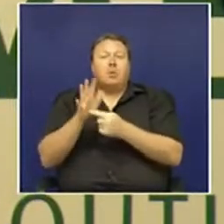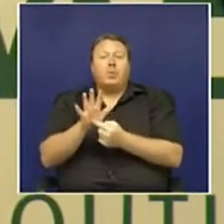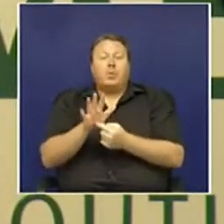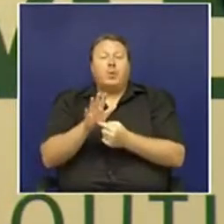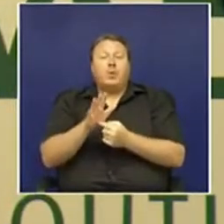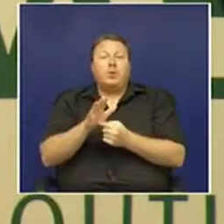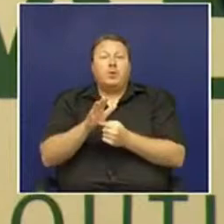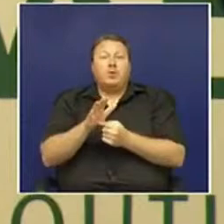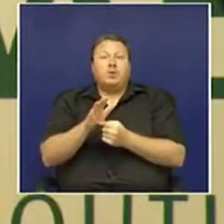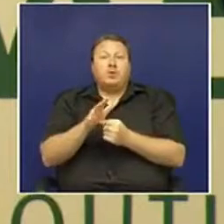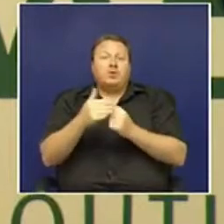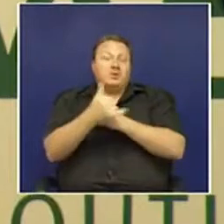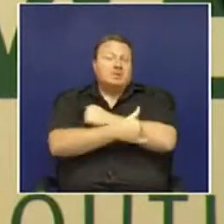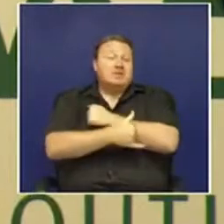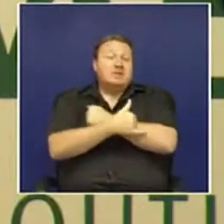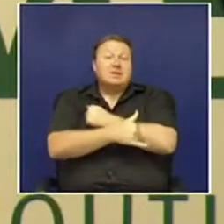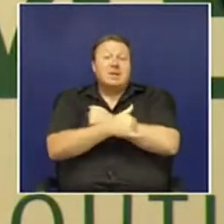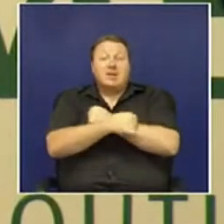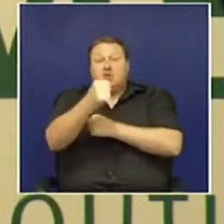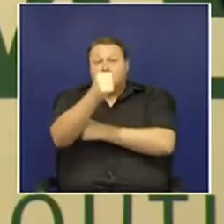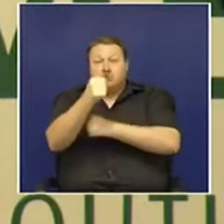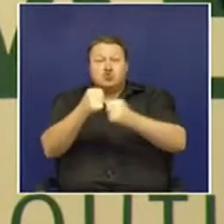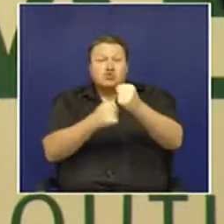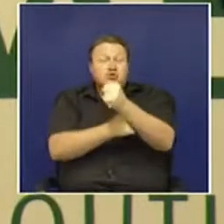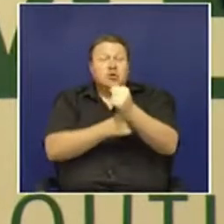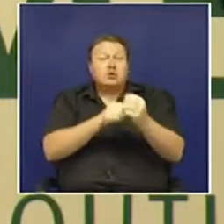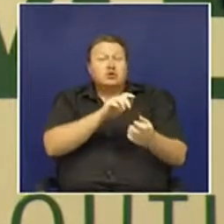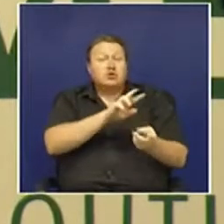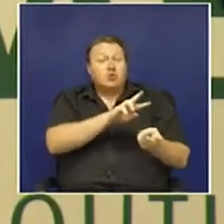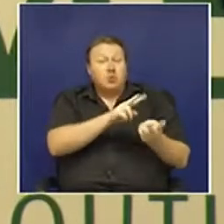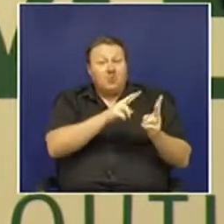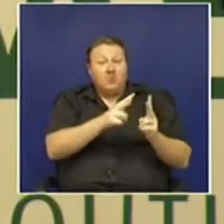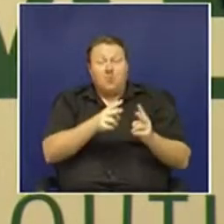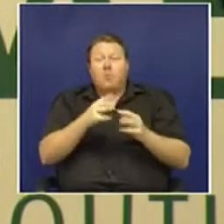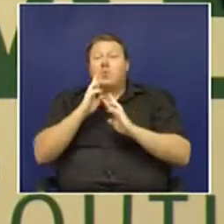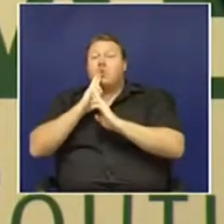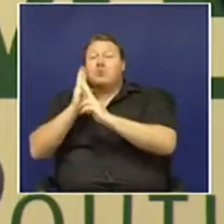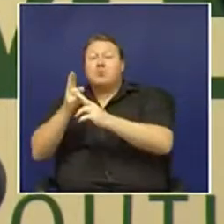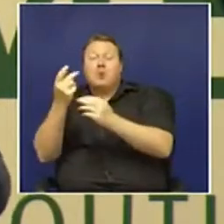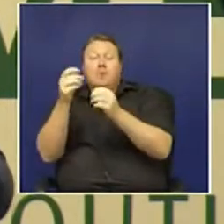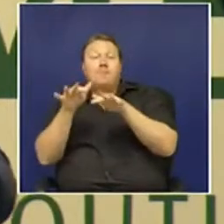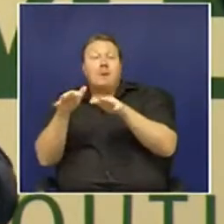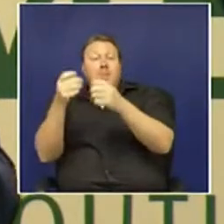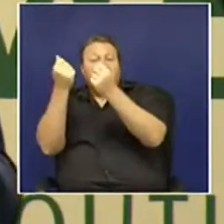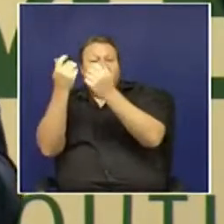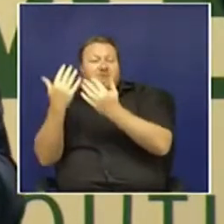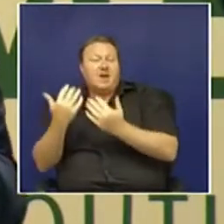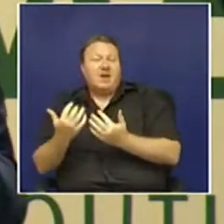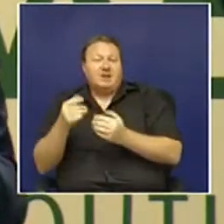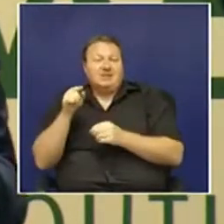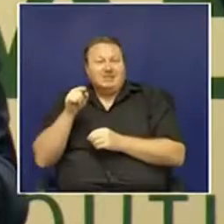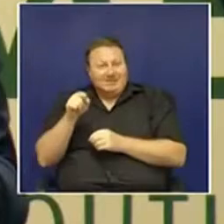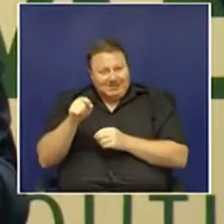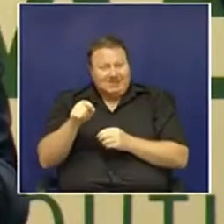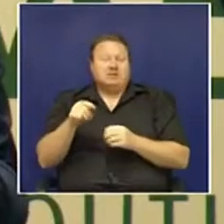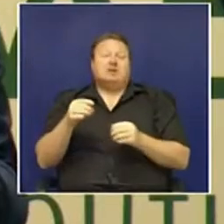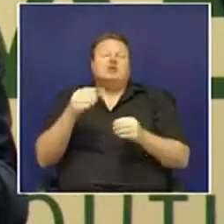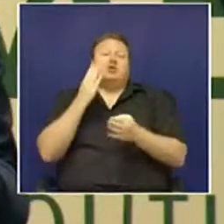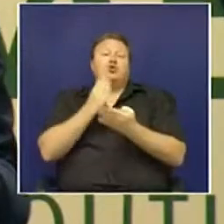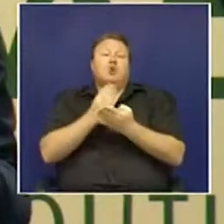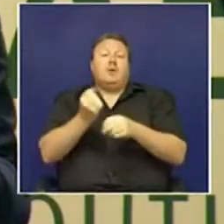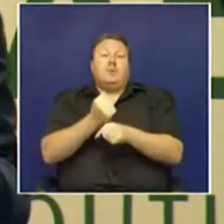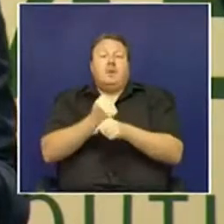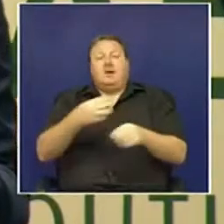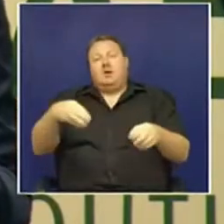and responsible public finances are the bedrock of a prosperous and more inclusive South Africa.